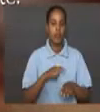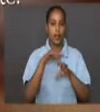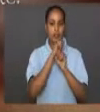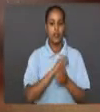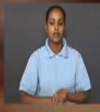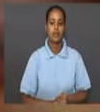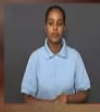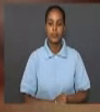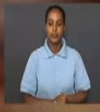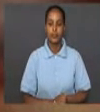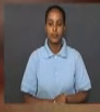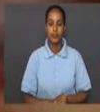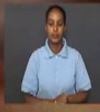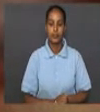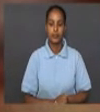Time's up.